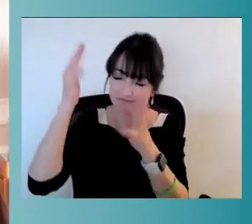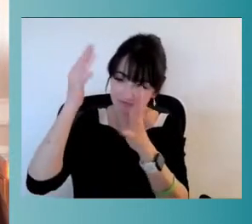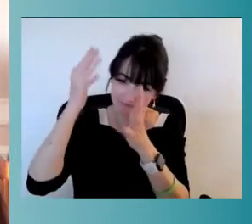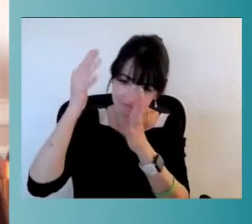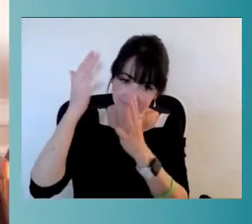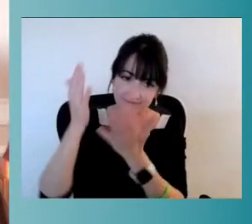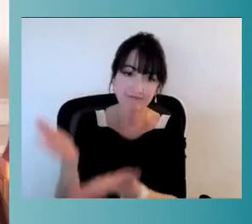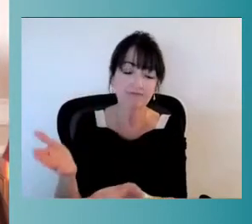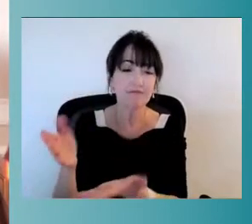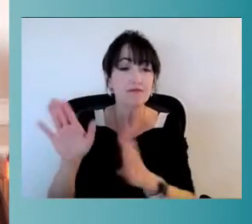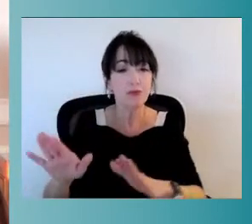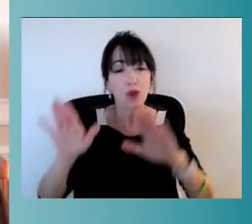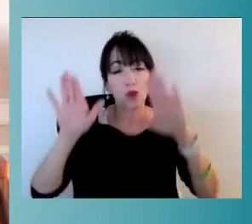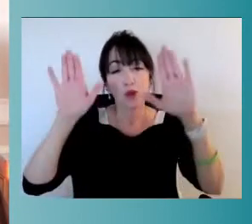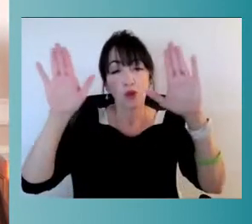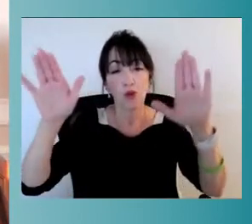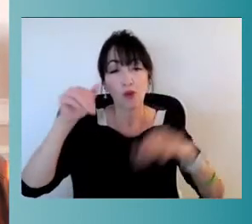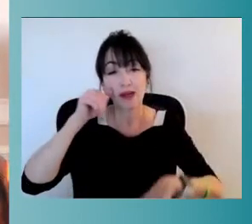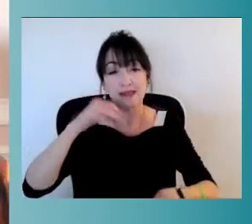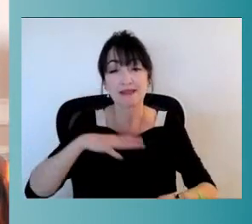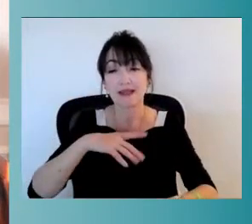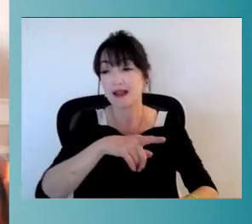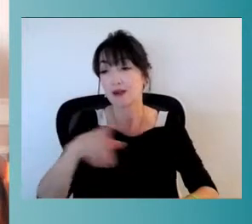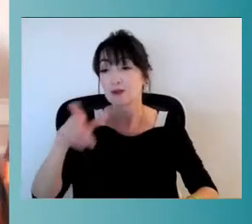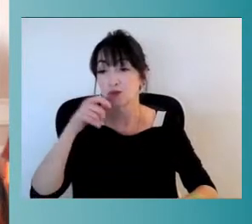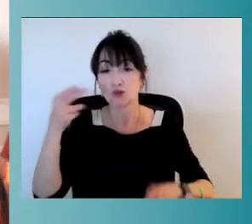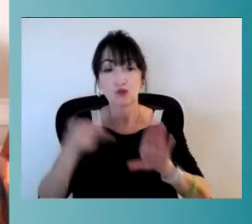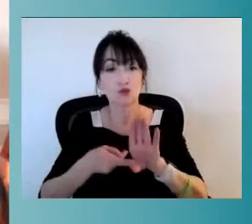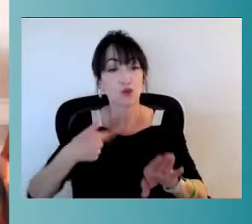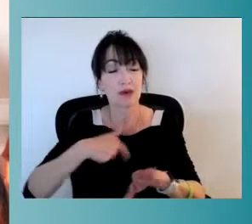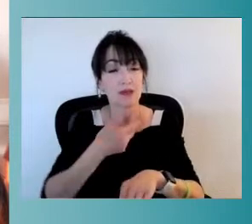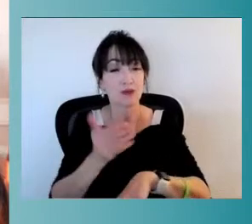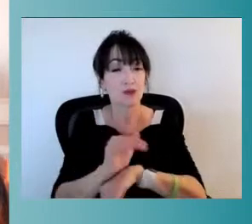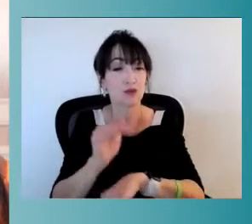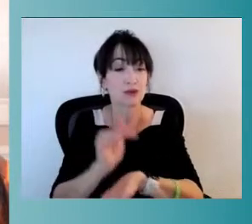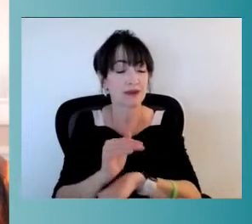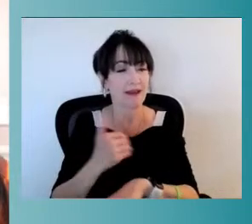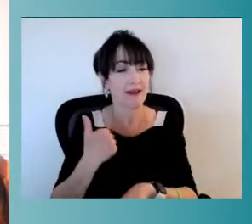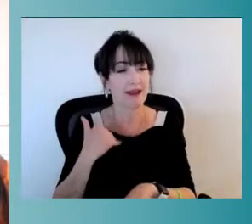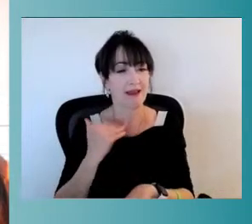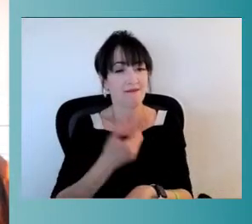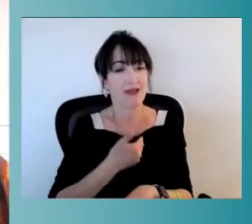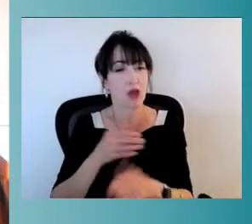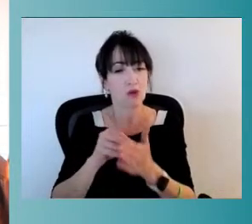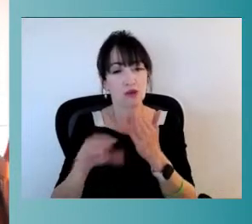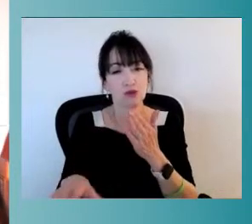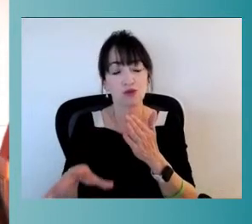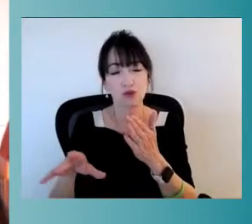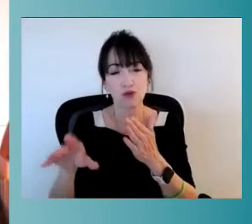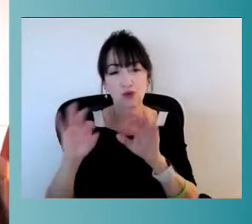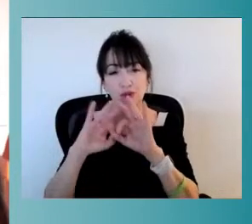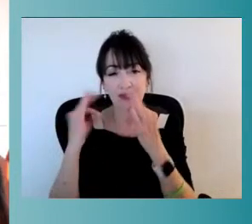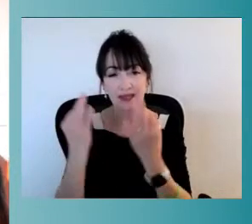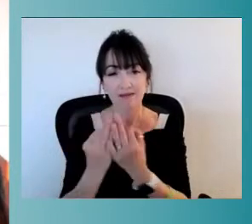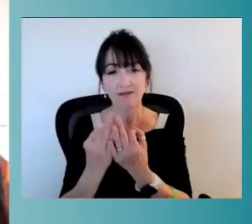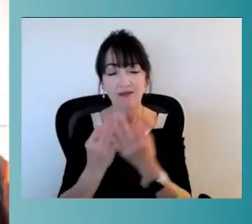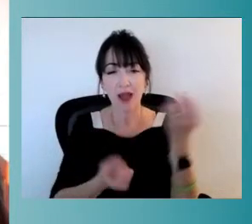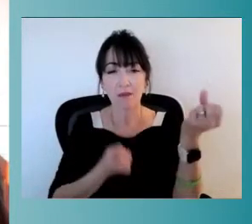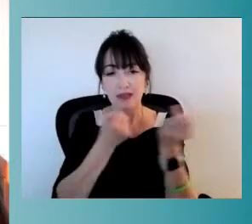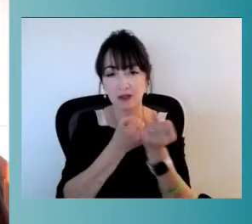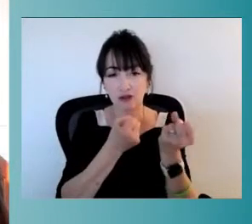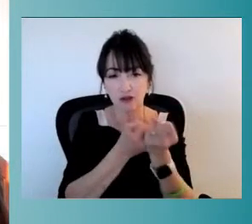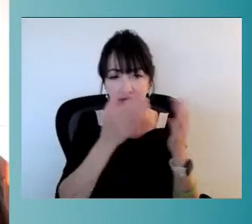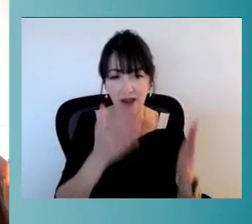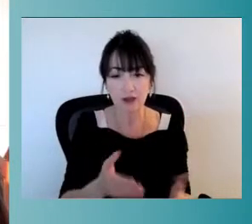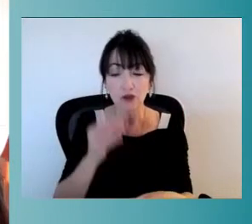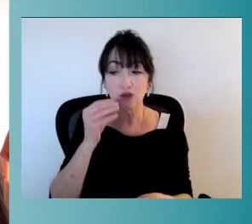The wonderful ladies who are joining us tonight. We have our student and family interventionist, we have our homeless liaison,